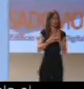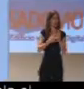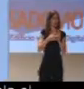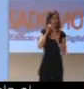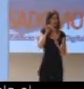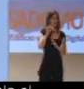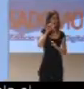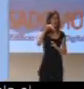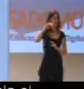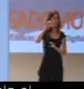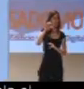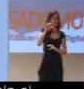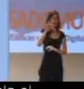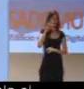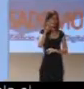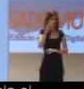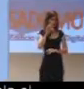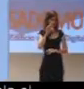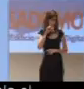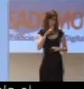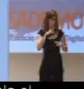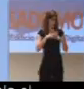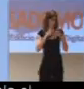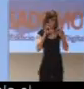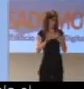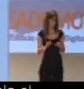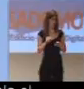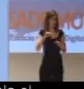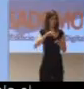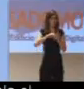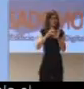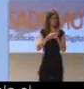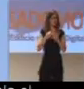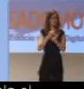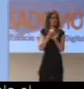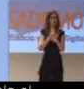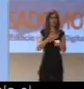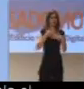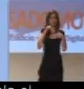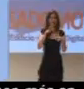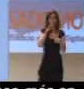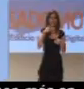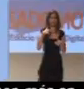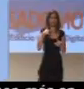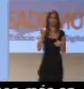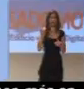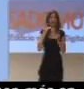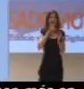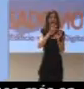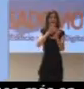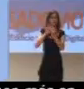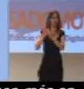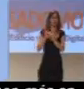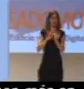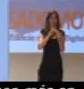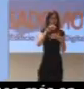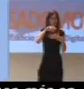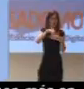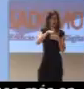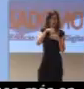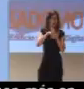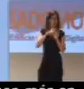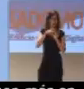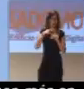the Admi Vital project, where they would work on interoperability